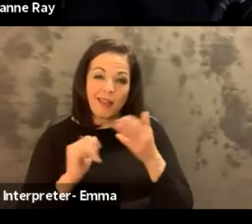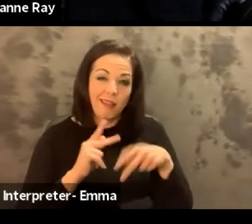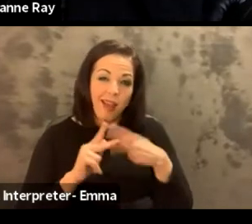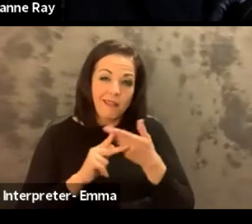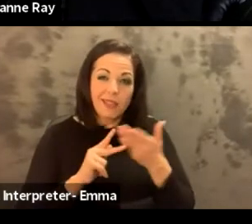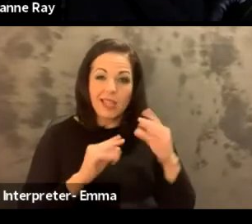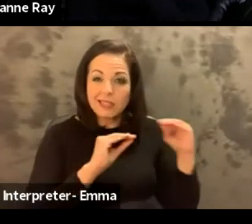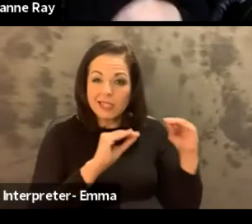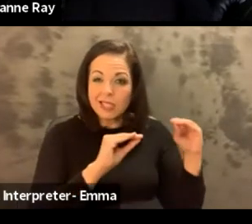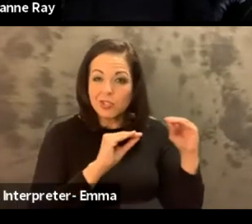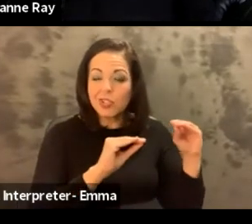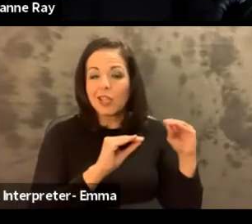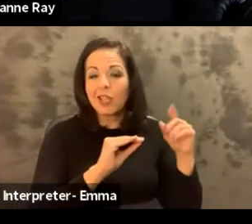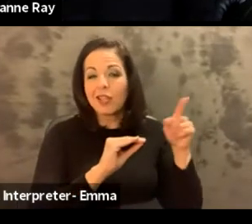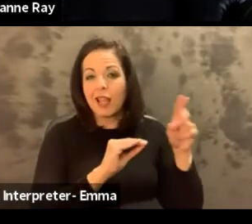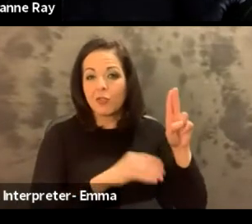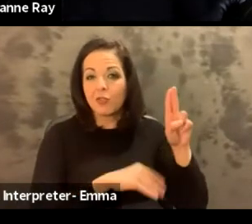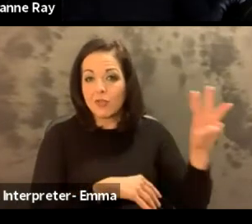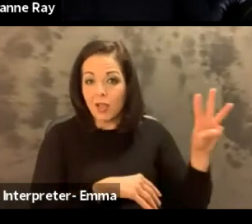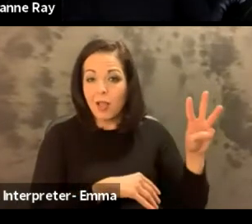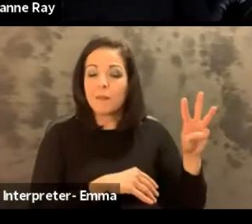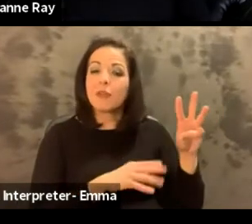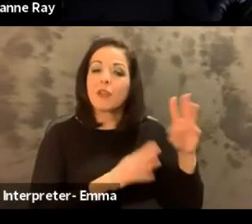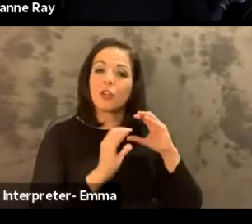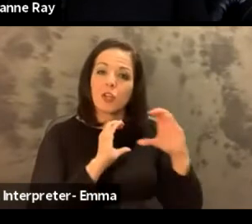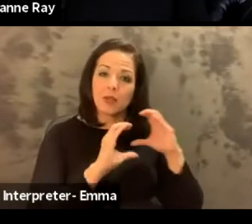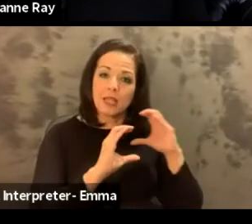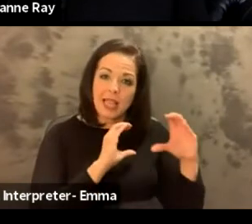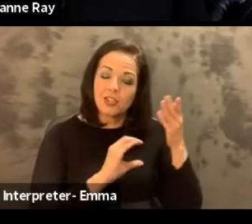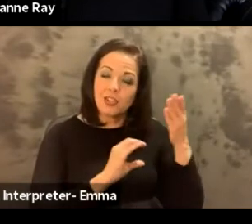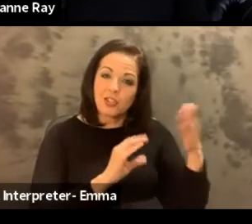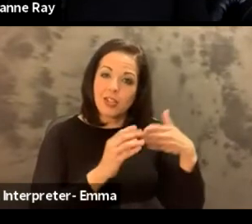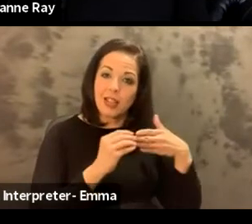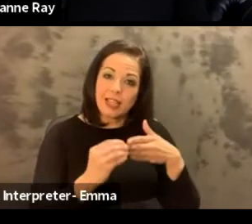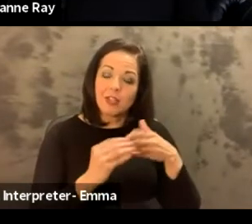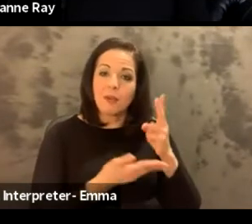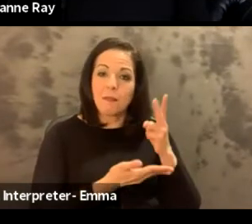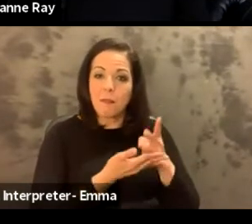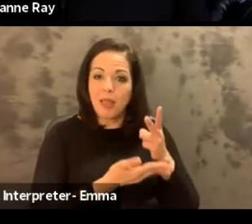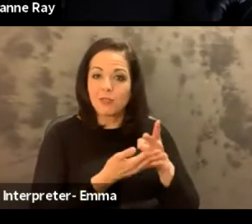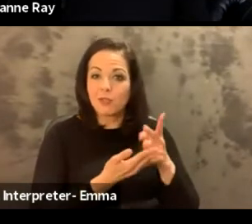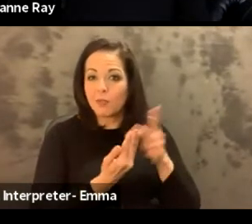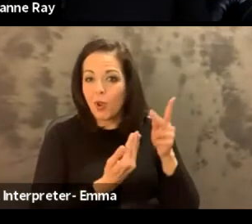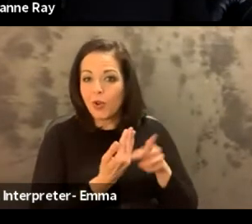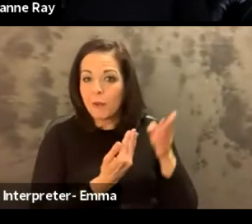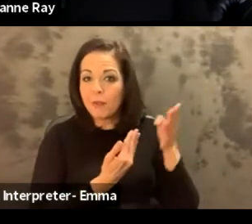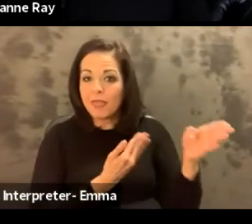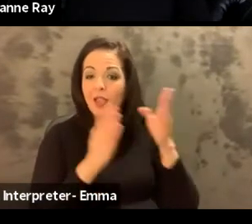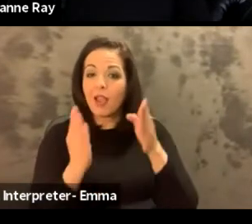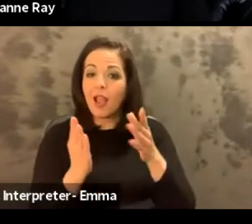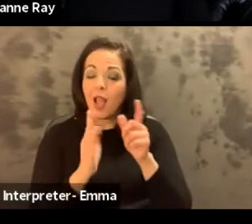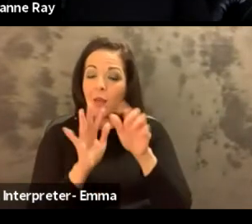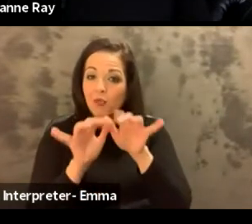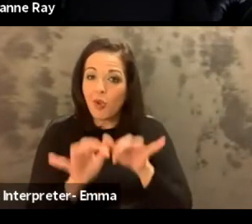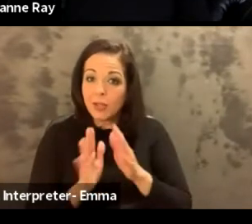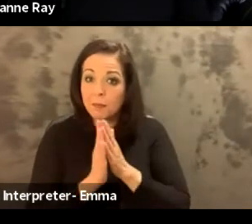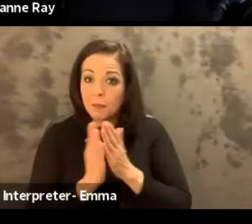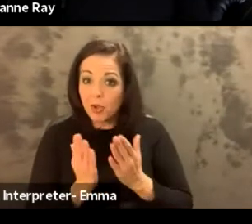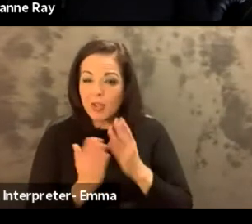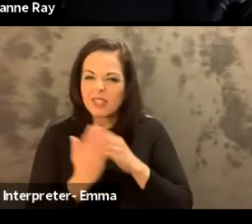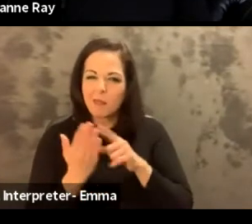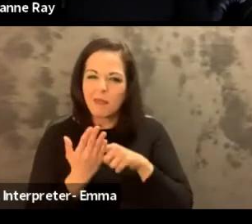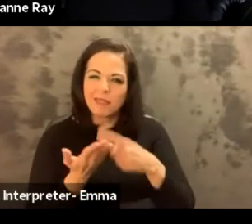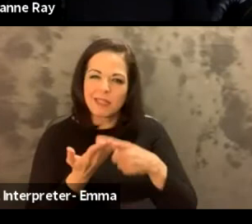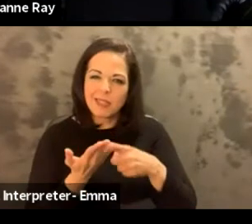teaching at UW's Communications Leadership Master's Program, writing a book, some of which touches on some of